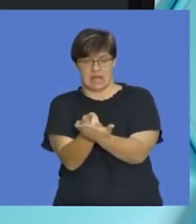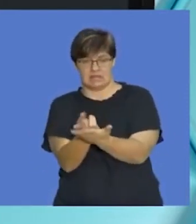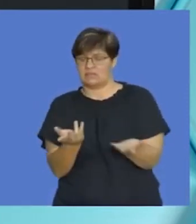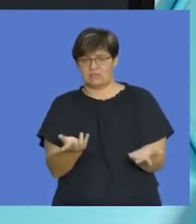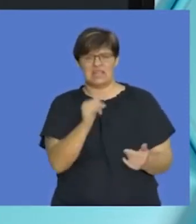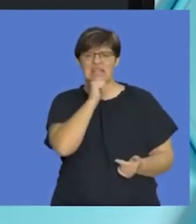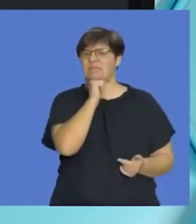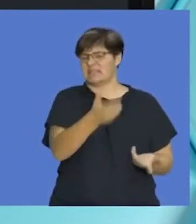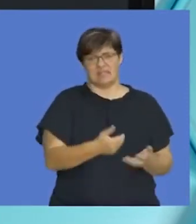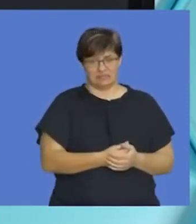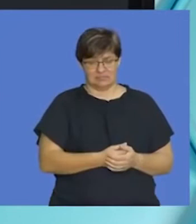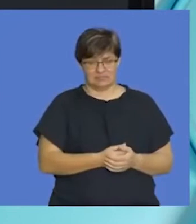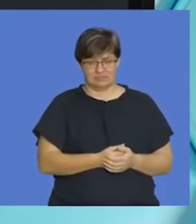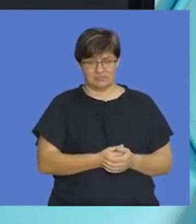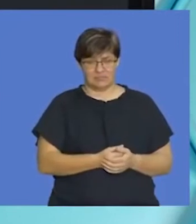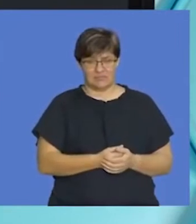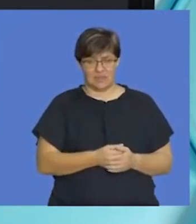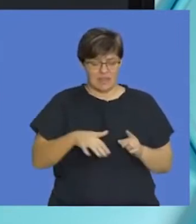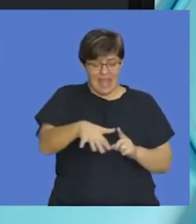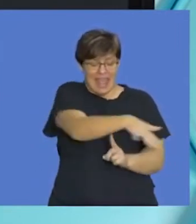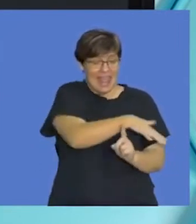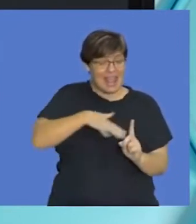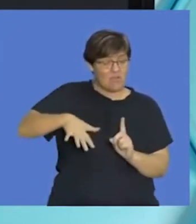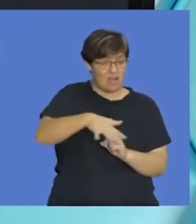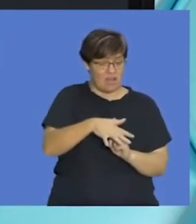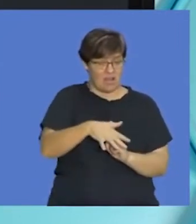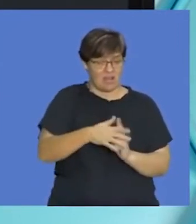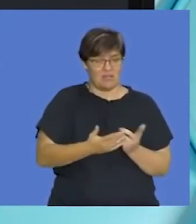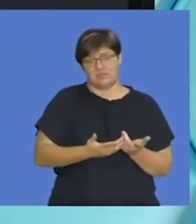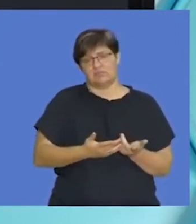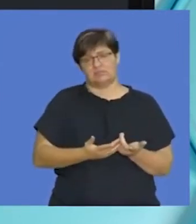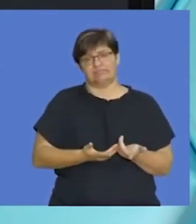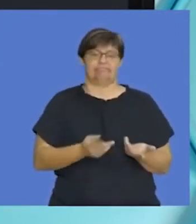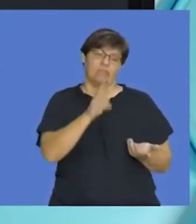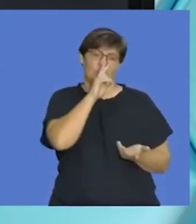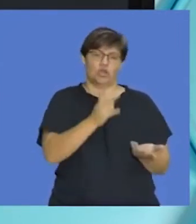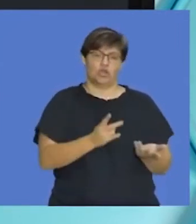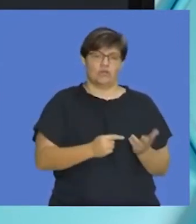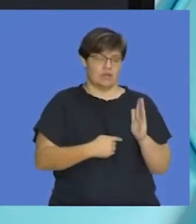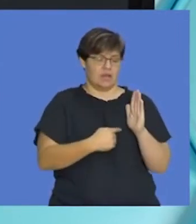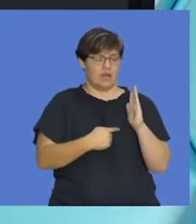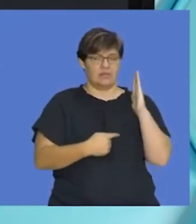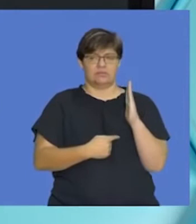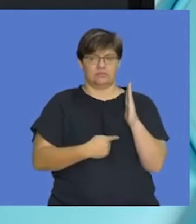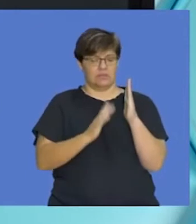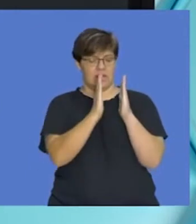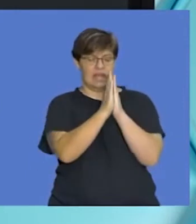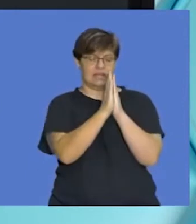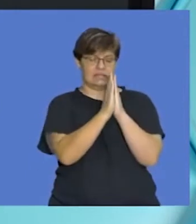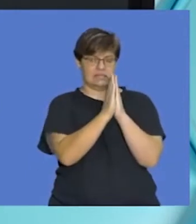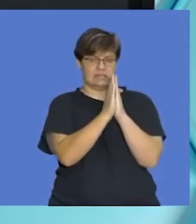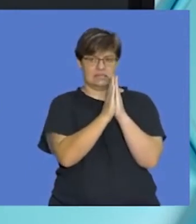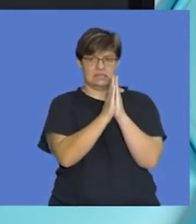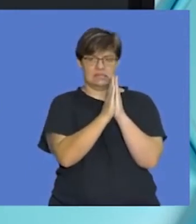on its side, it wouldn't make a difference. So the area, so whether I'm looking at my hand against